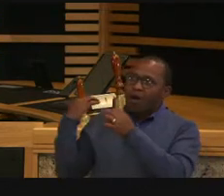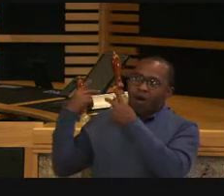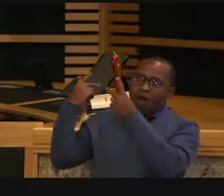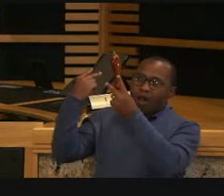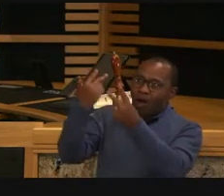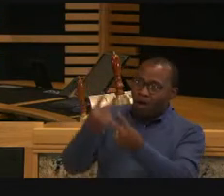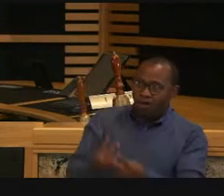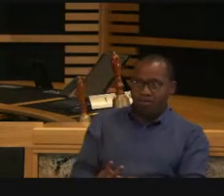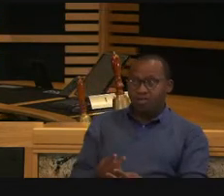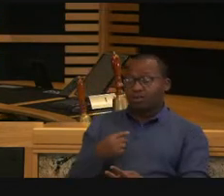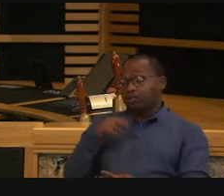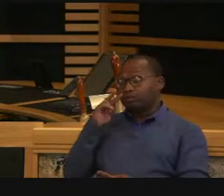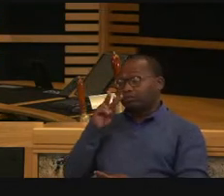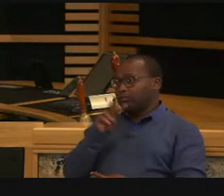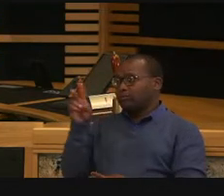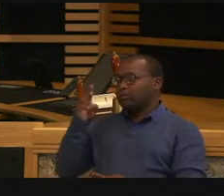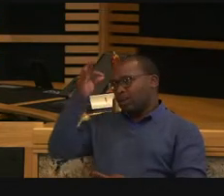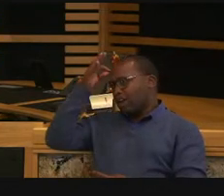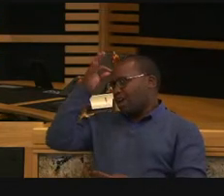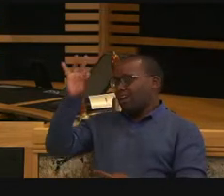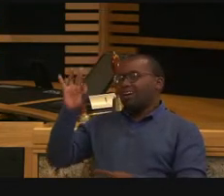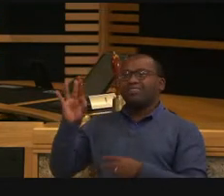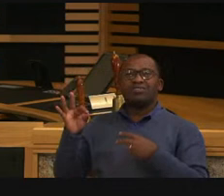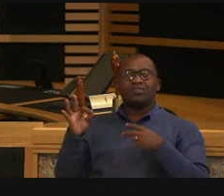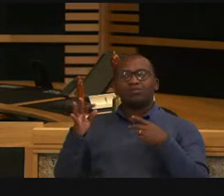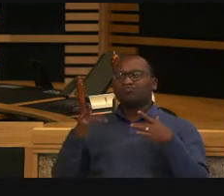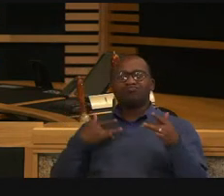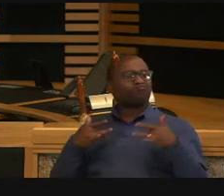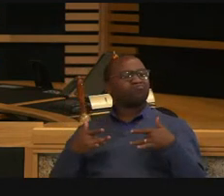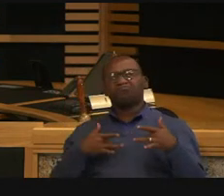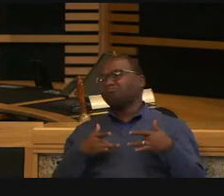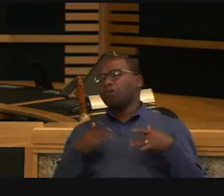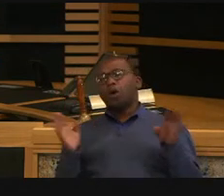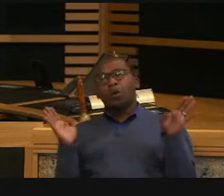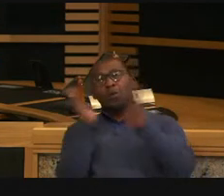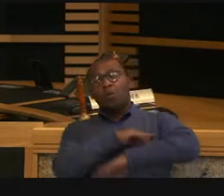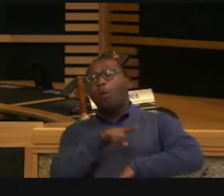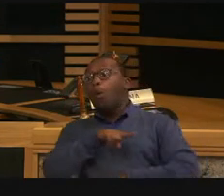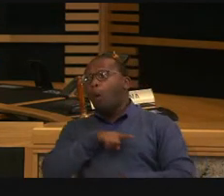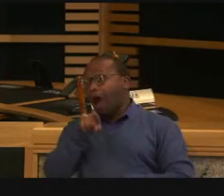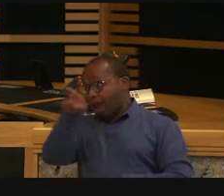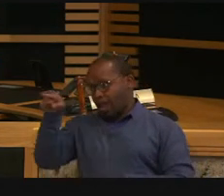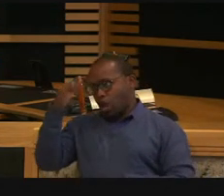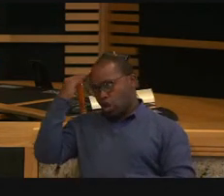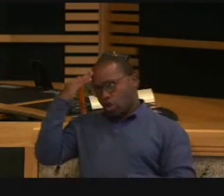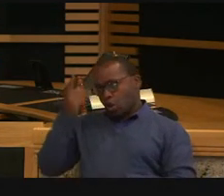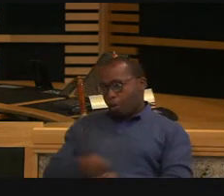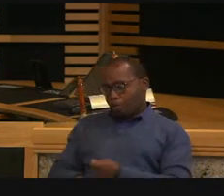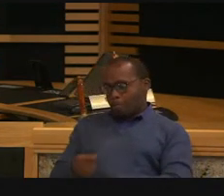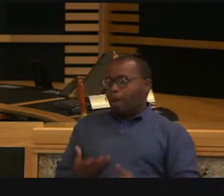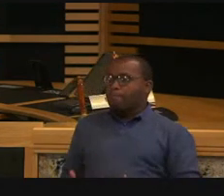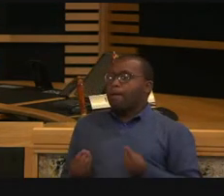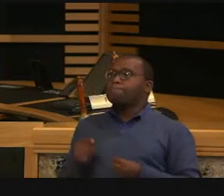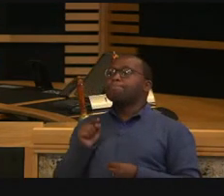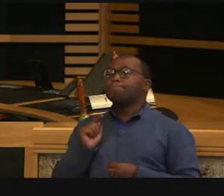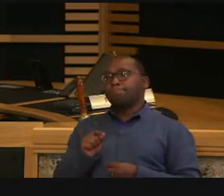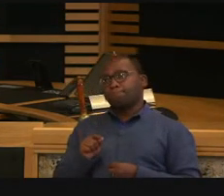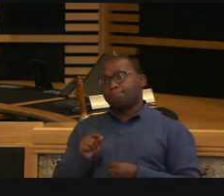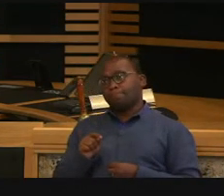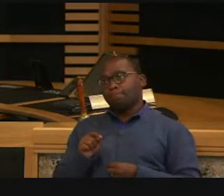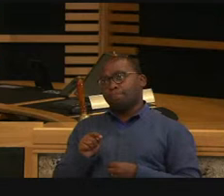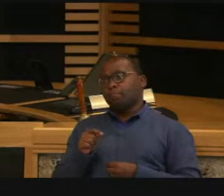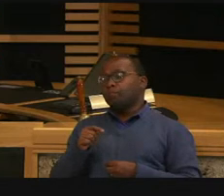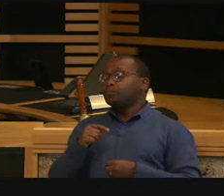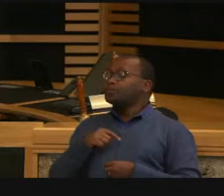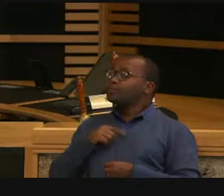care because these are their low-hanging fruits for corruption and kickbacks. Where is the alleged Mbizana service